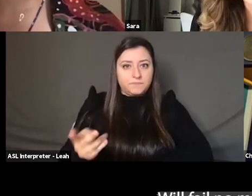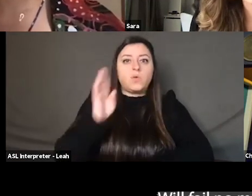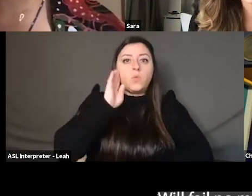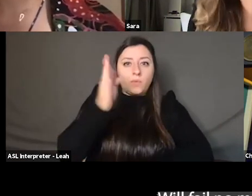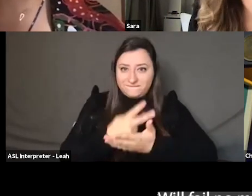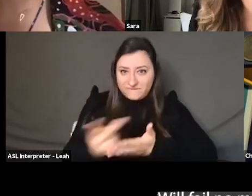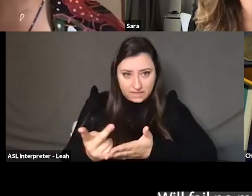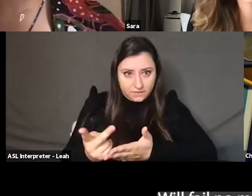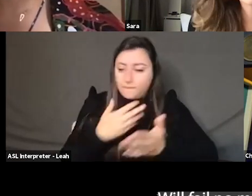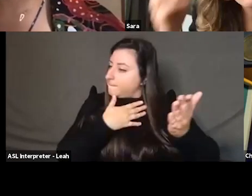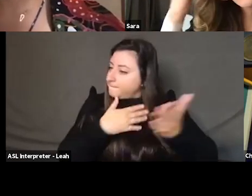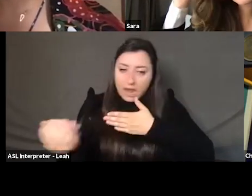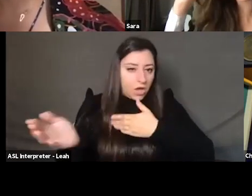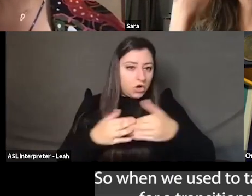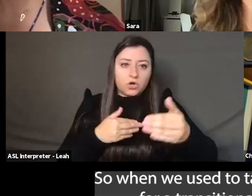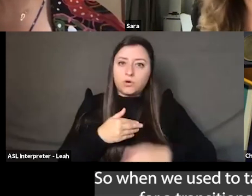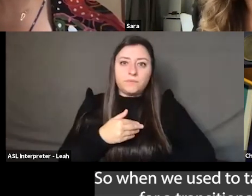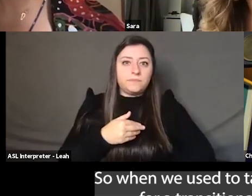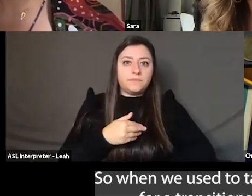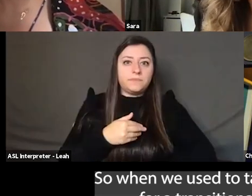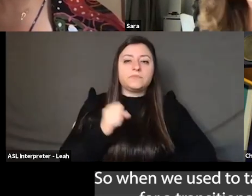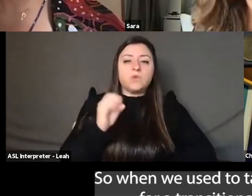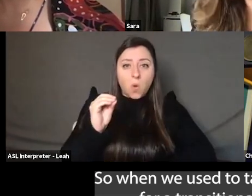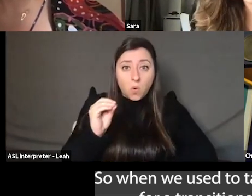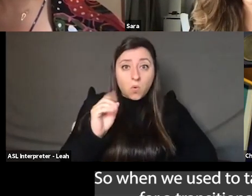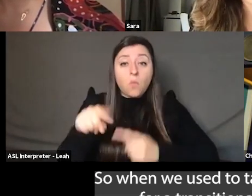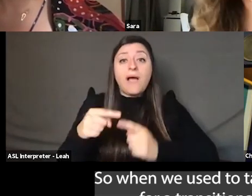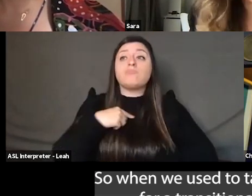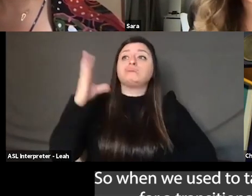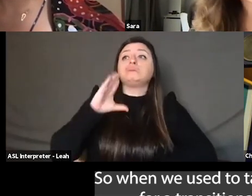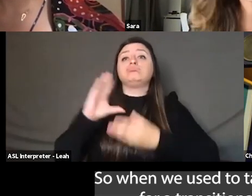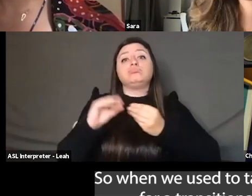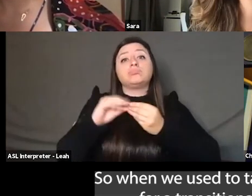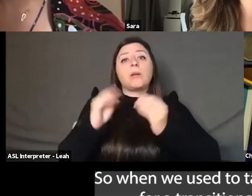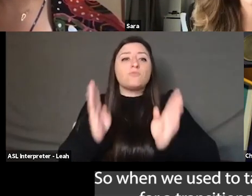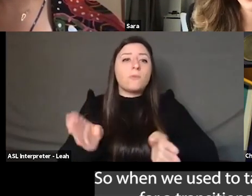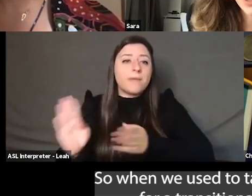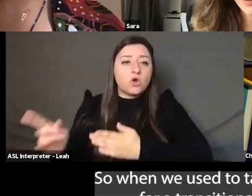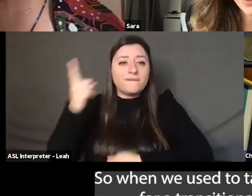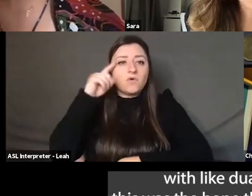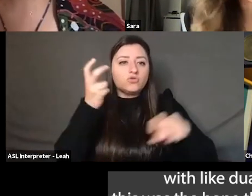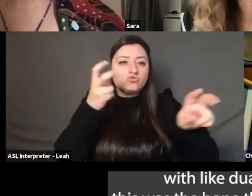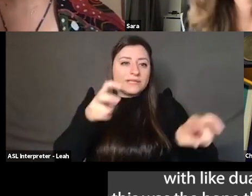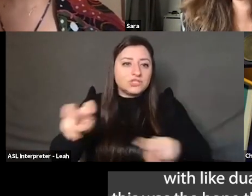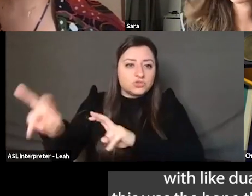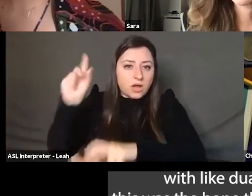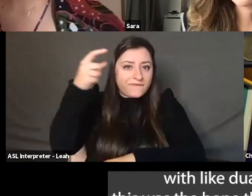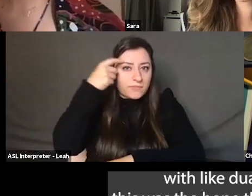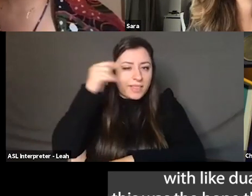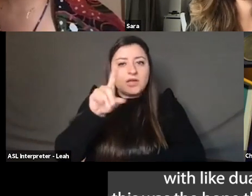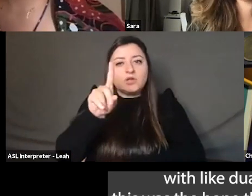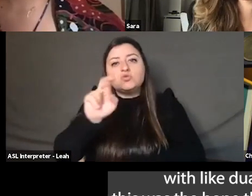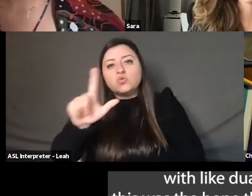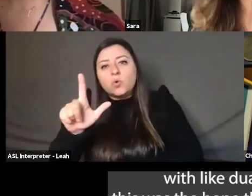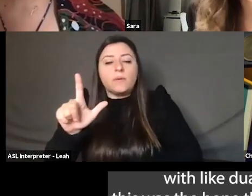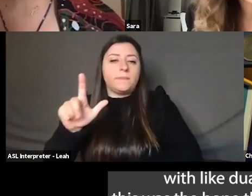will fail no matter what. So when we used to talk about preparing for a transitional government with like dual mission, this